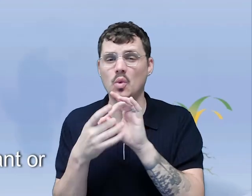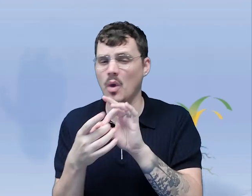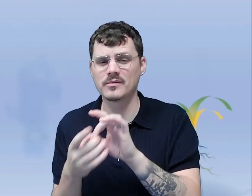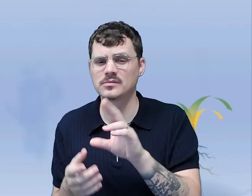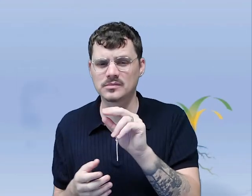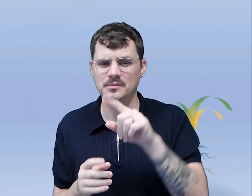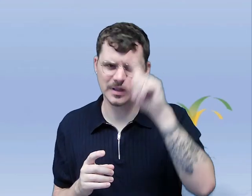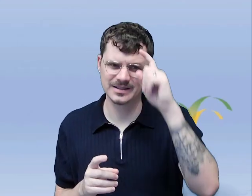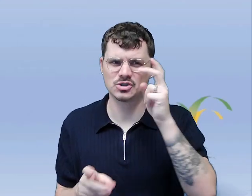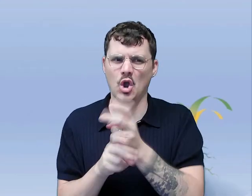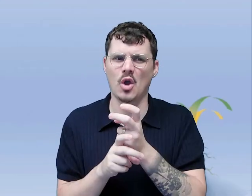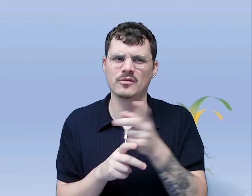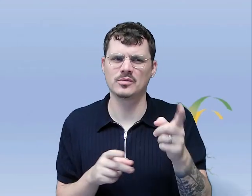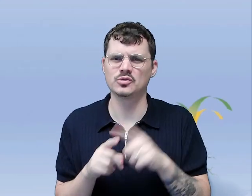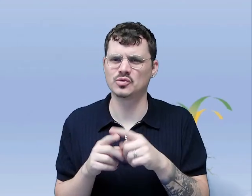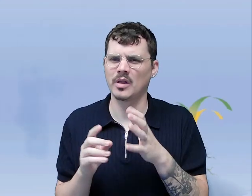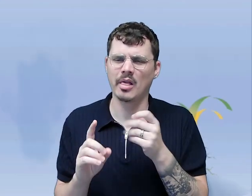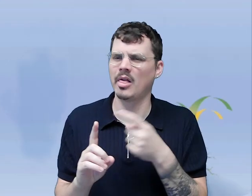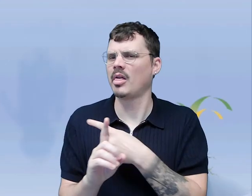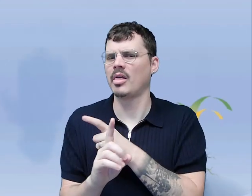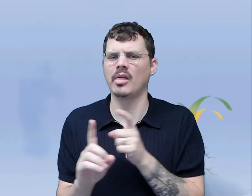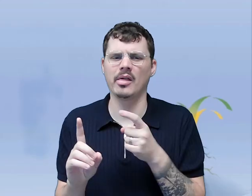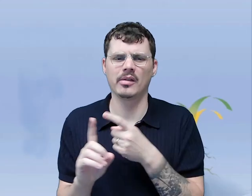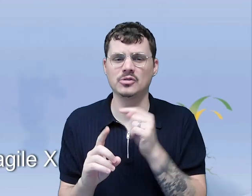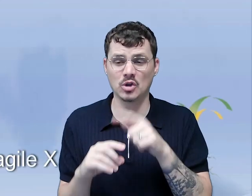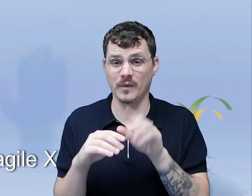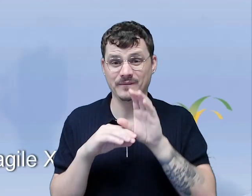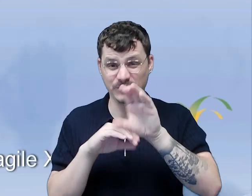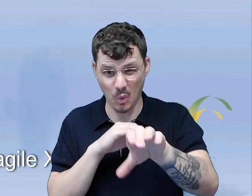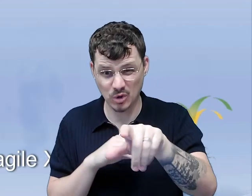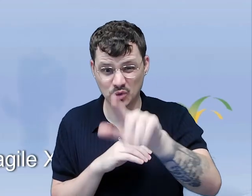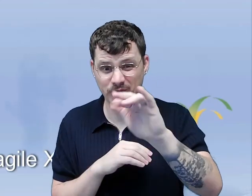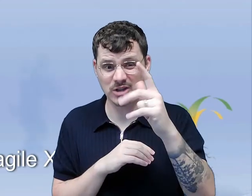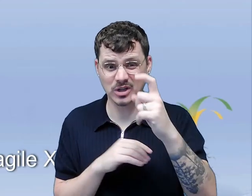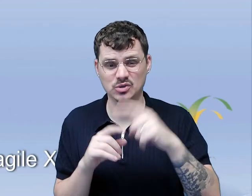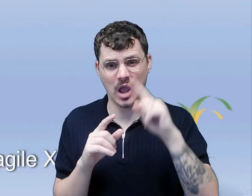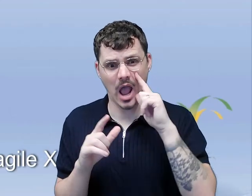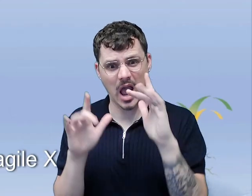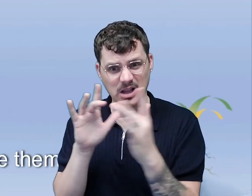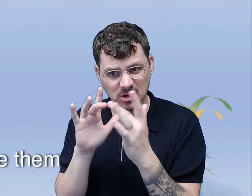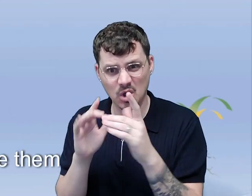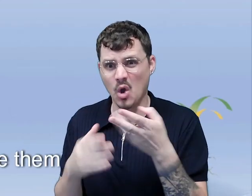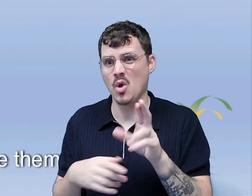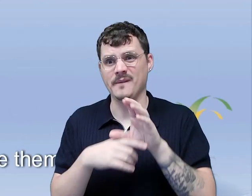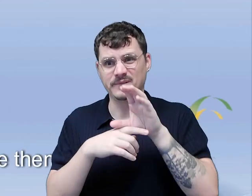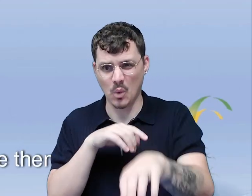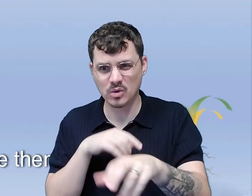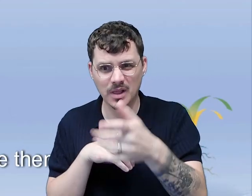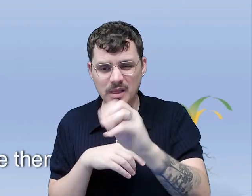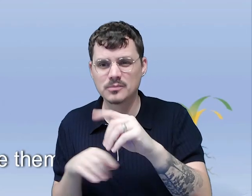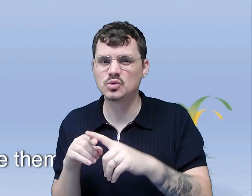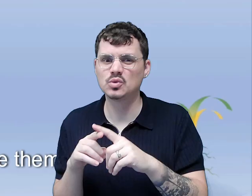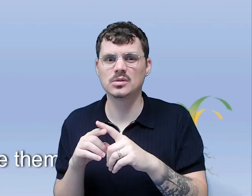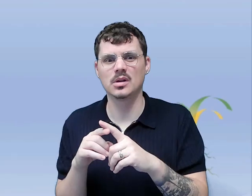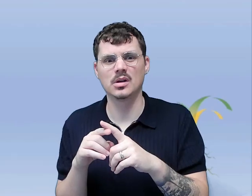avoidant or difficult or uncooperative. It's because it's hard. And trying to force people with Fragile X to make eye contact, trying